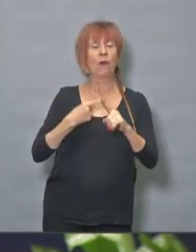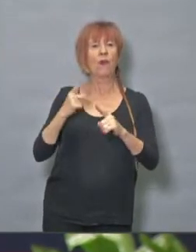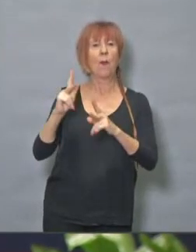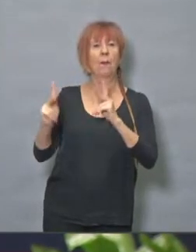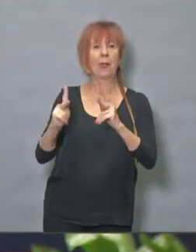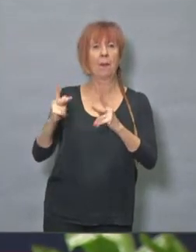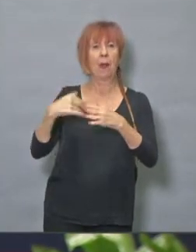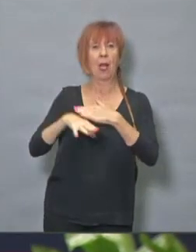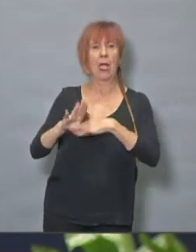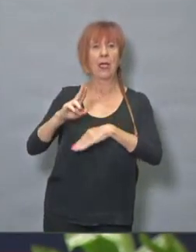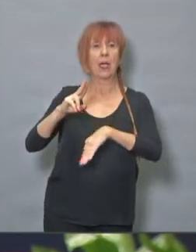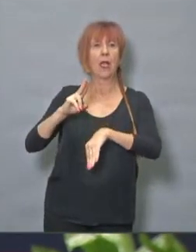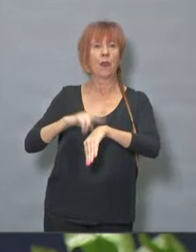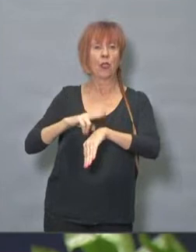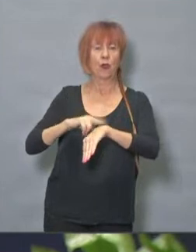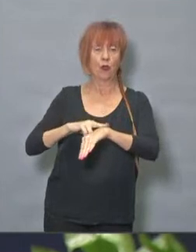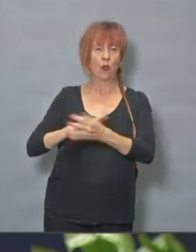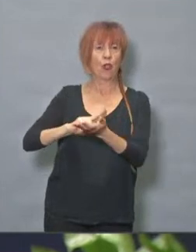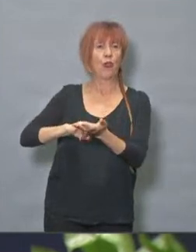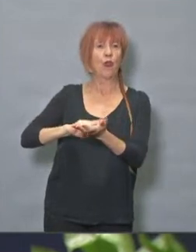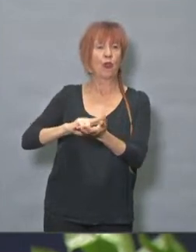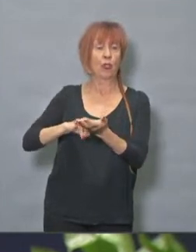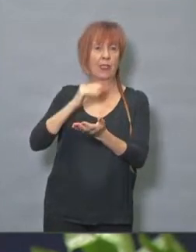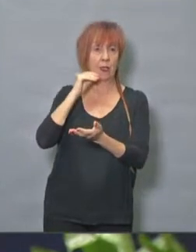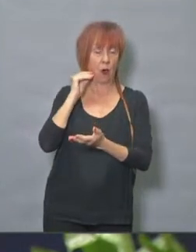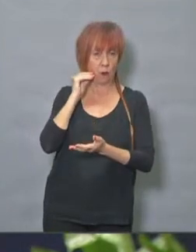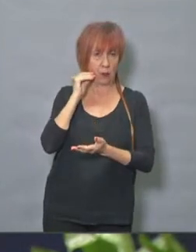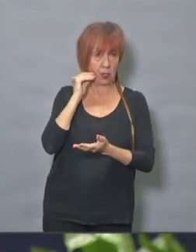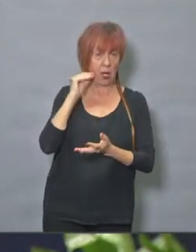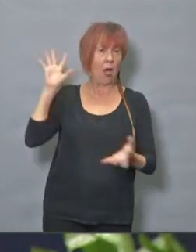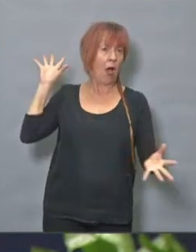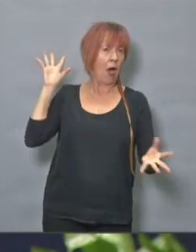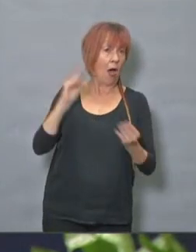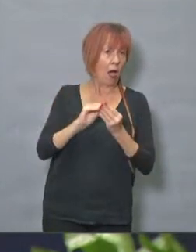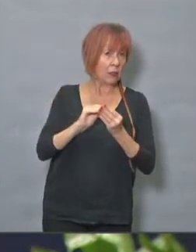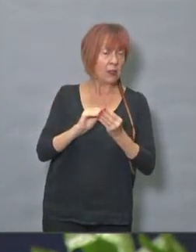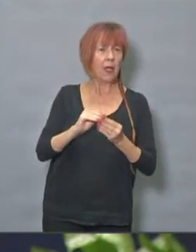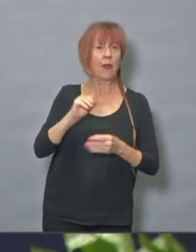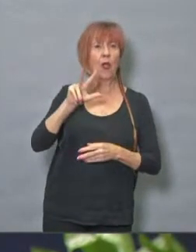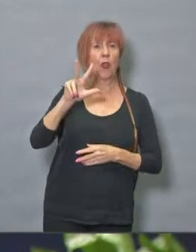skilled nursing facilities. This brings the total number of deaths to